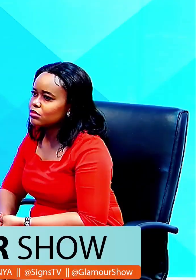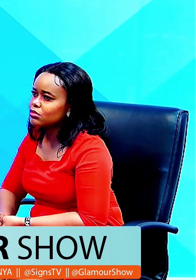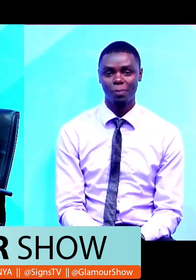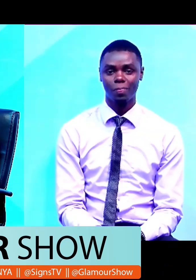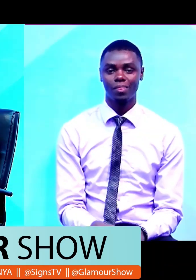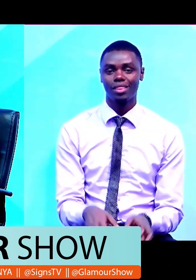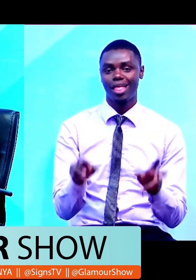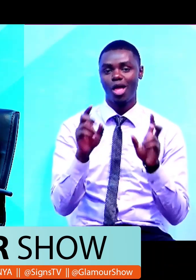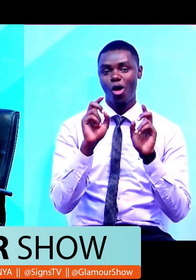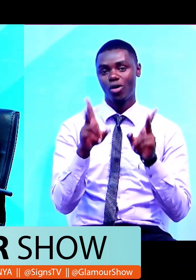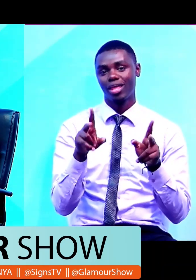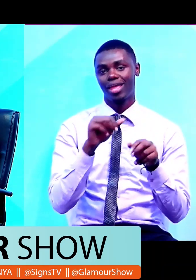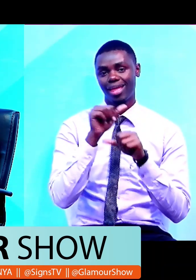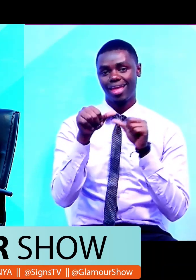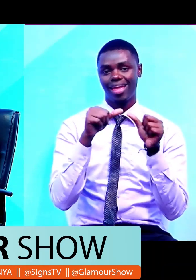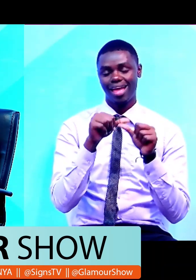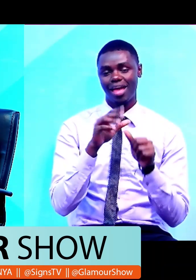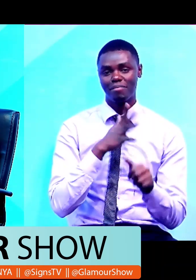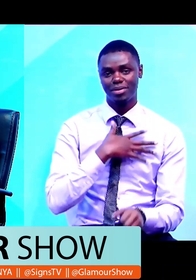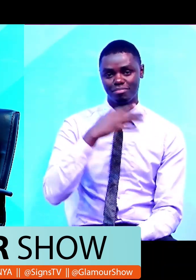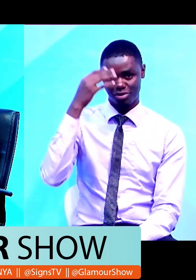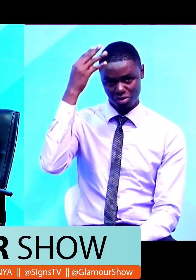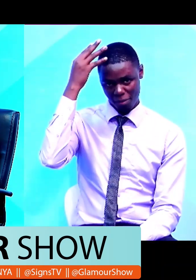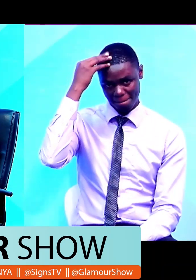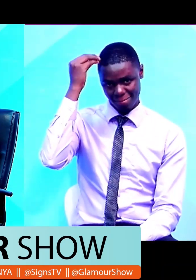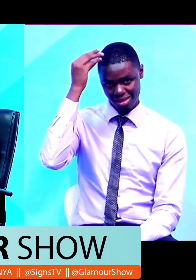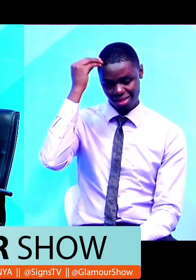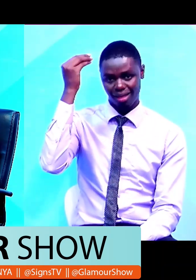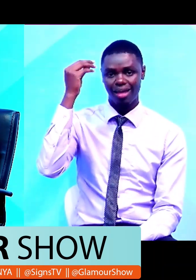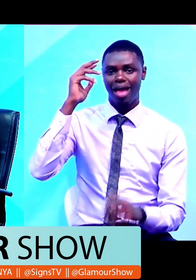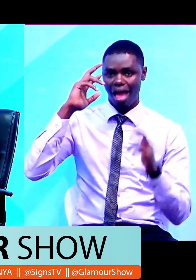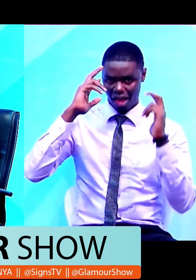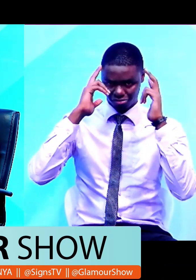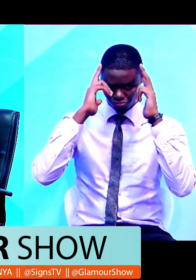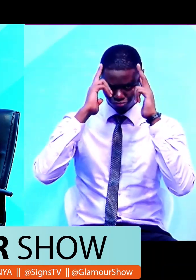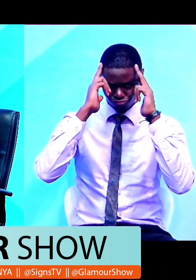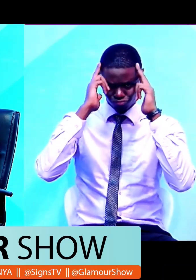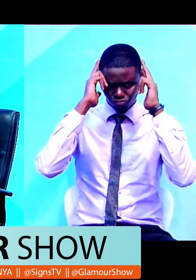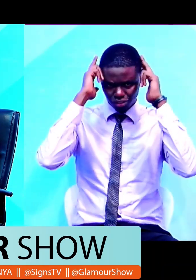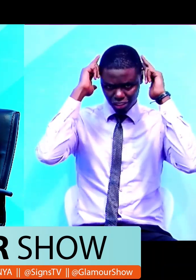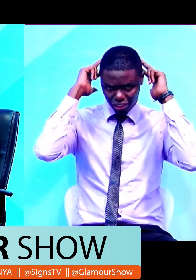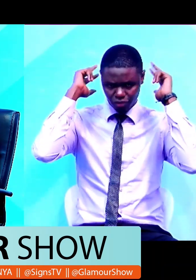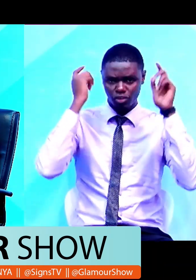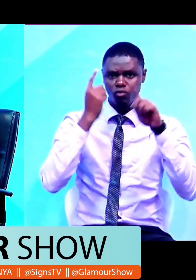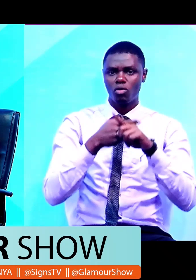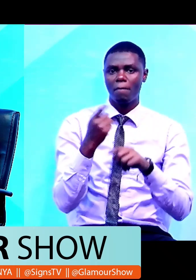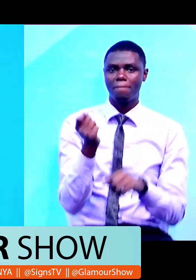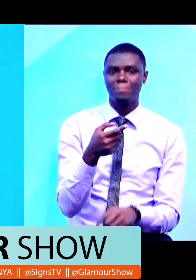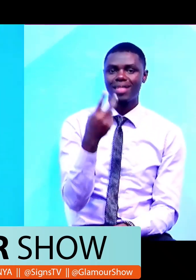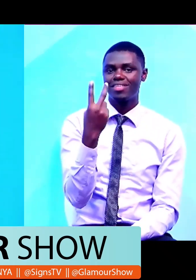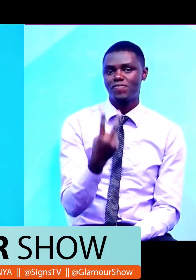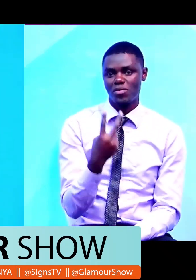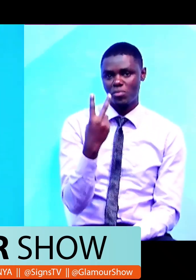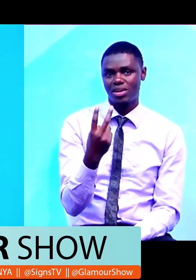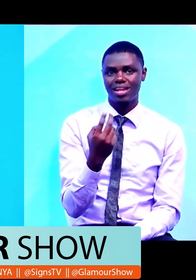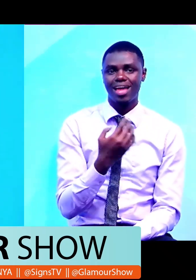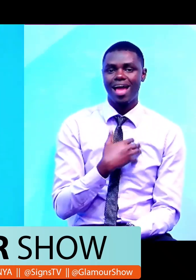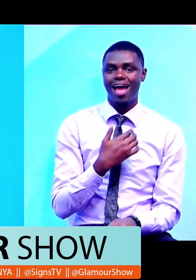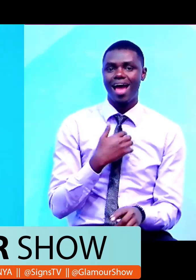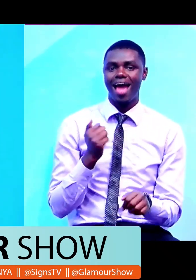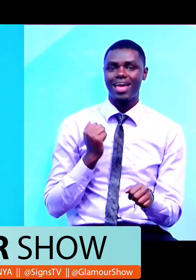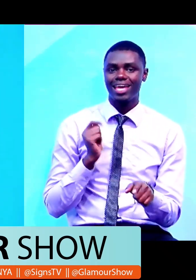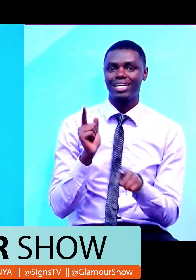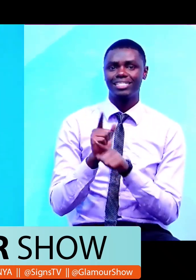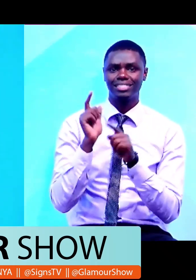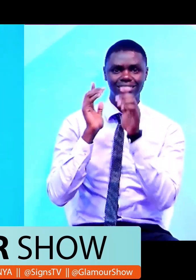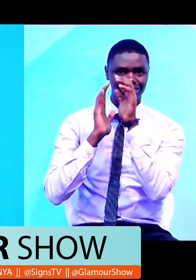Okay, about my hair, I have had it shaved for the since February. I had sister locks